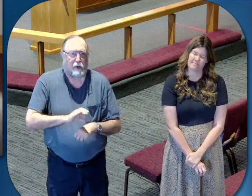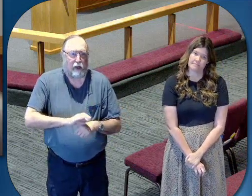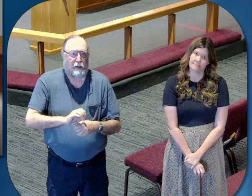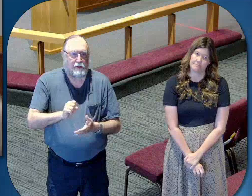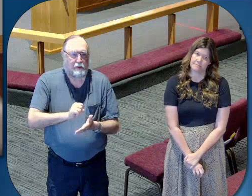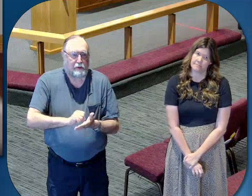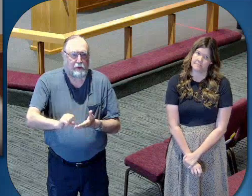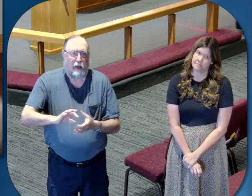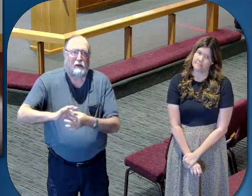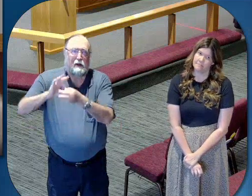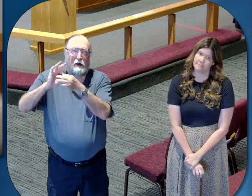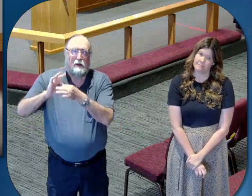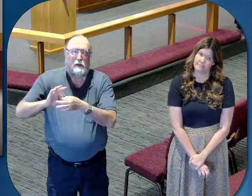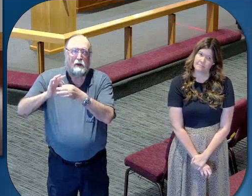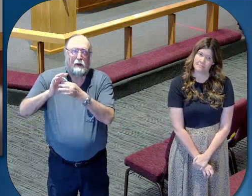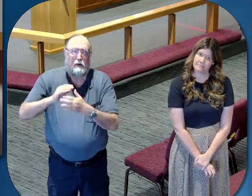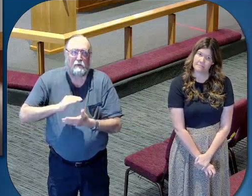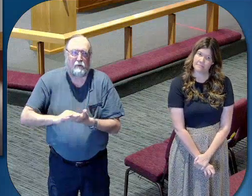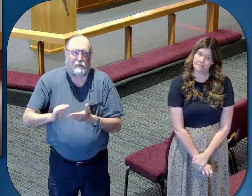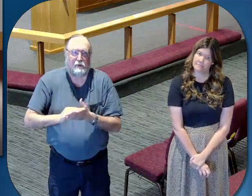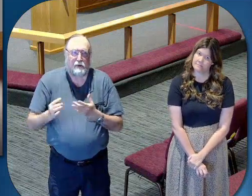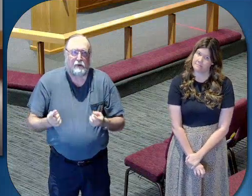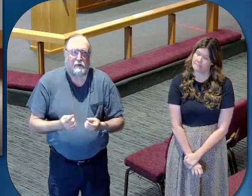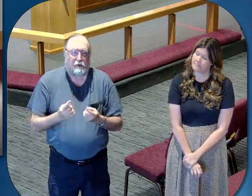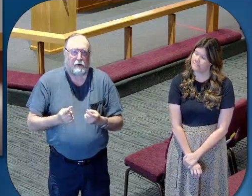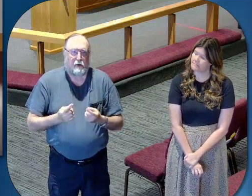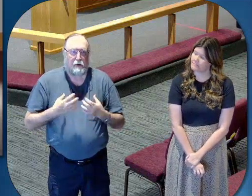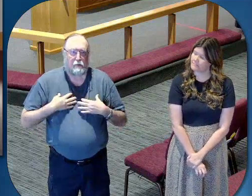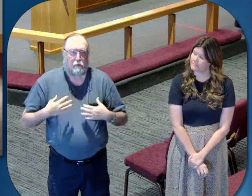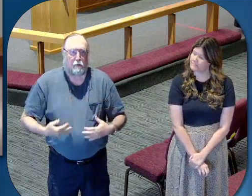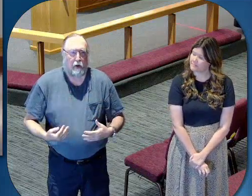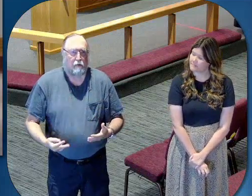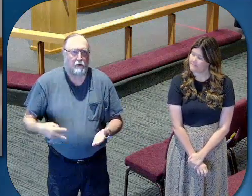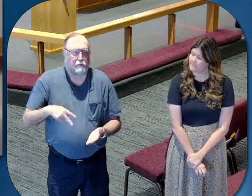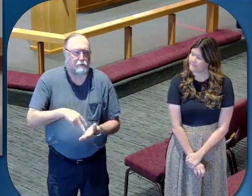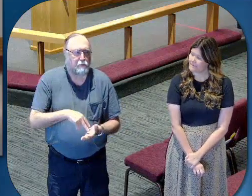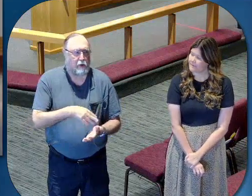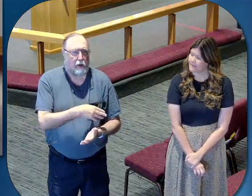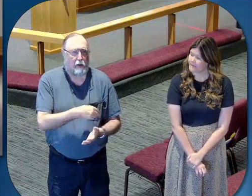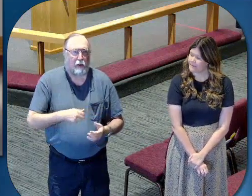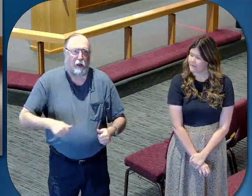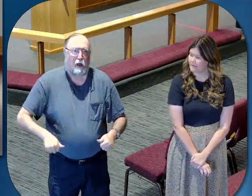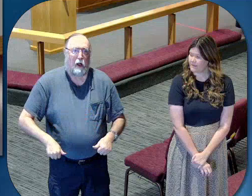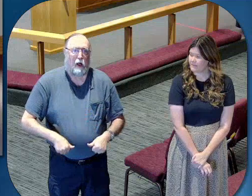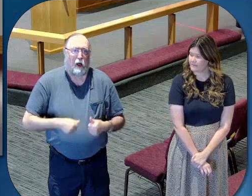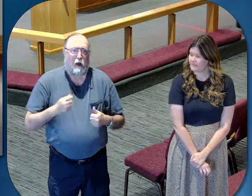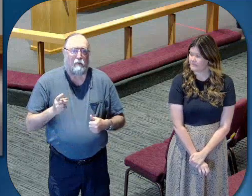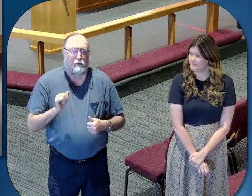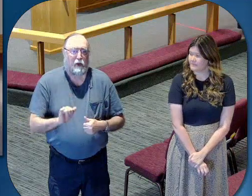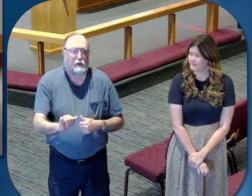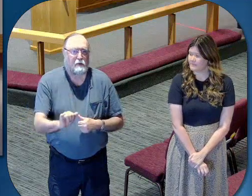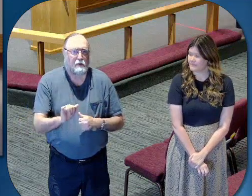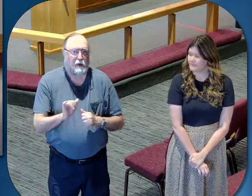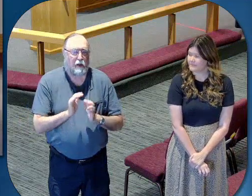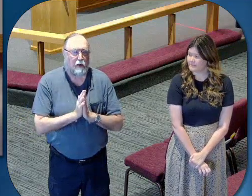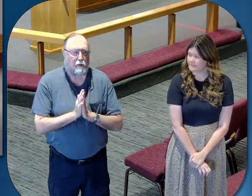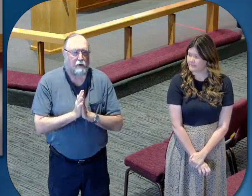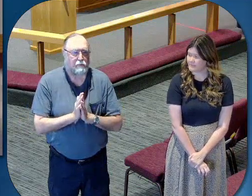of saints, the forgiveness of sins, the resurrection of the body, and the life everlasting.